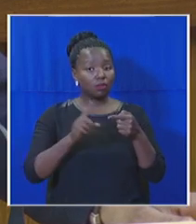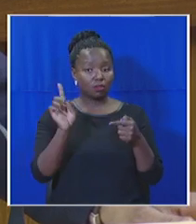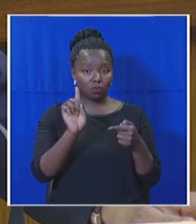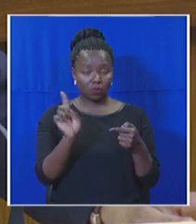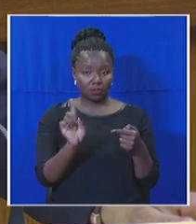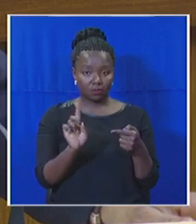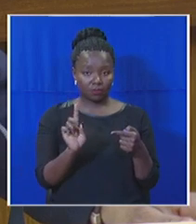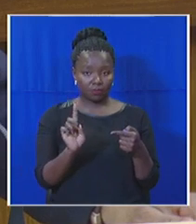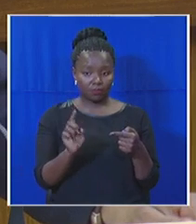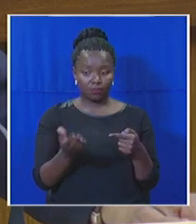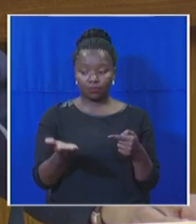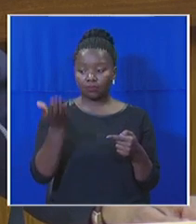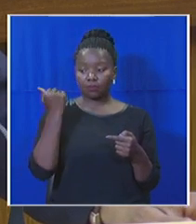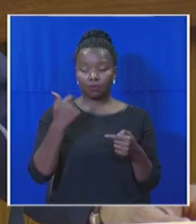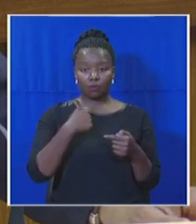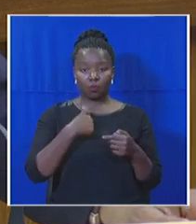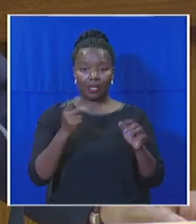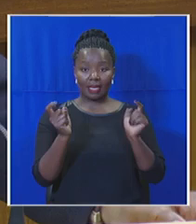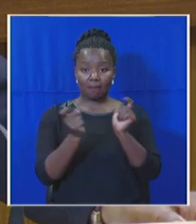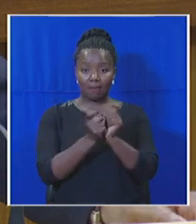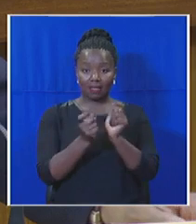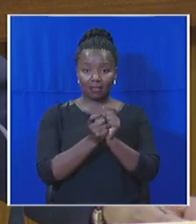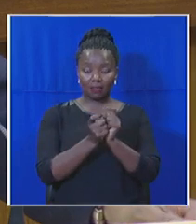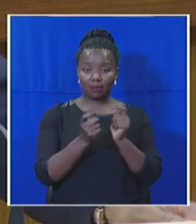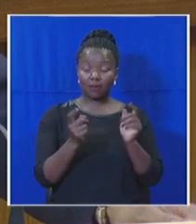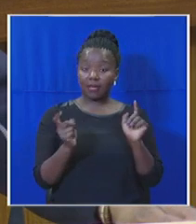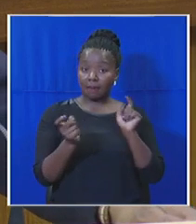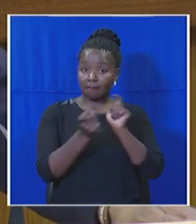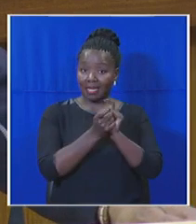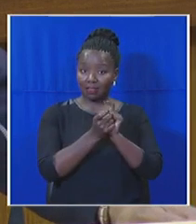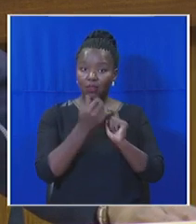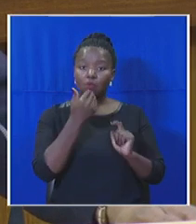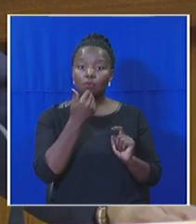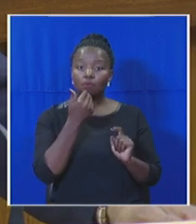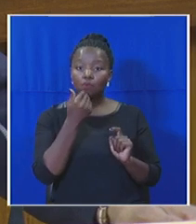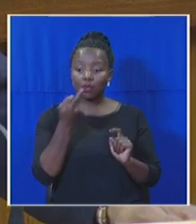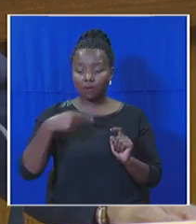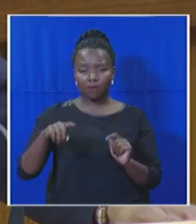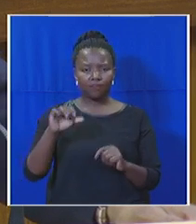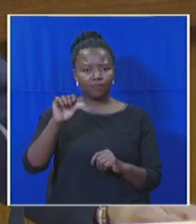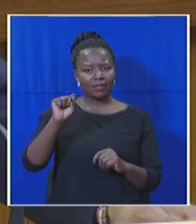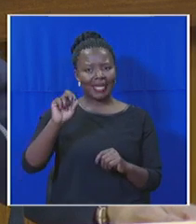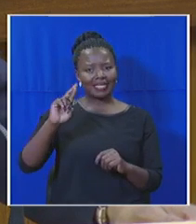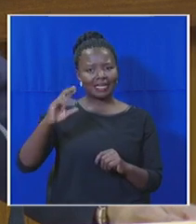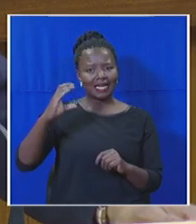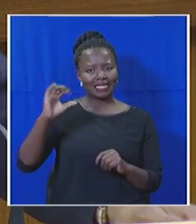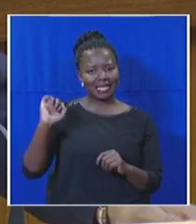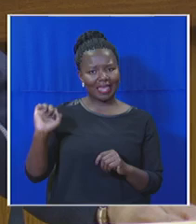we had a meeting with the representatives of the students as well as the representative of